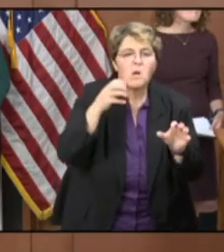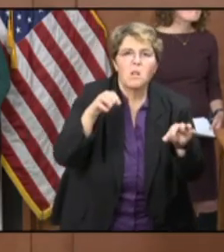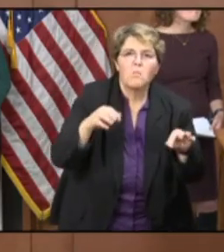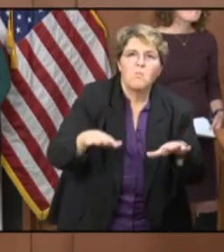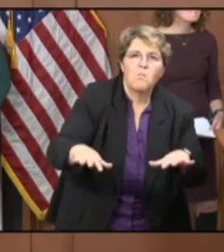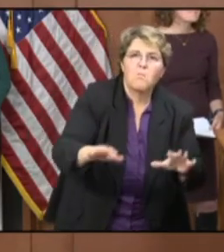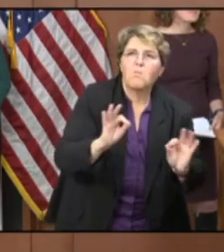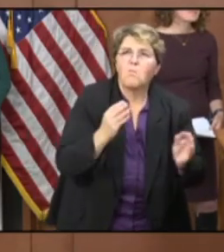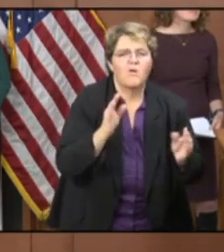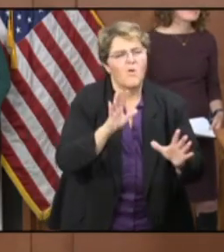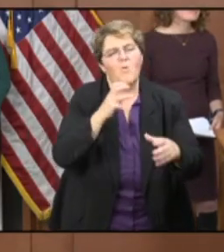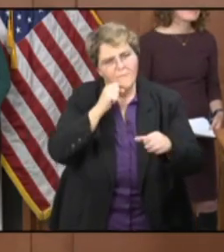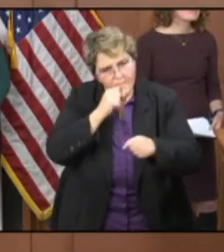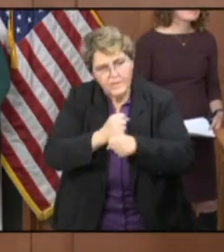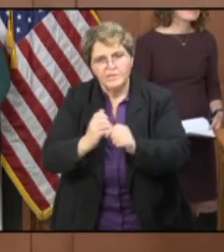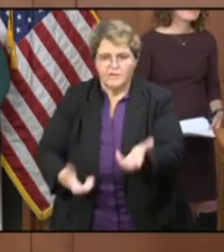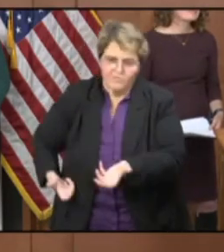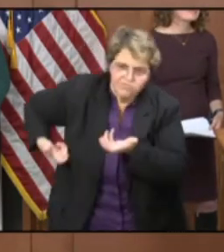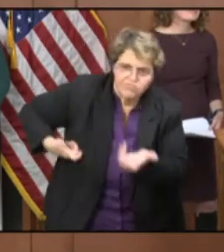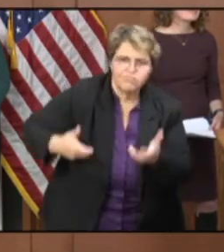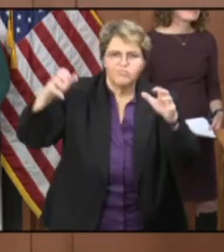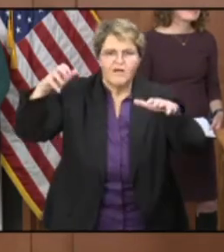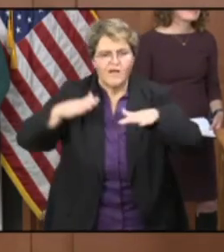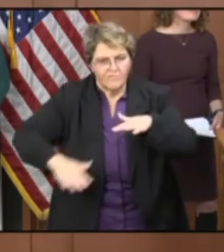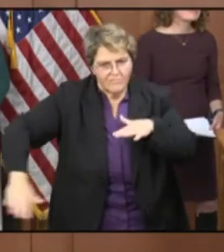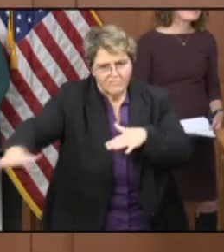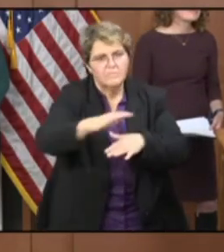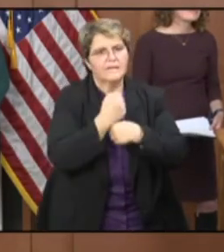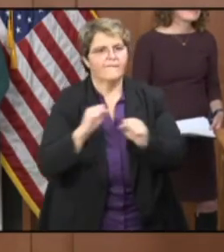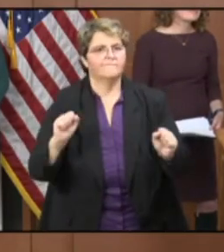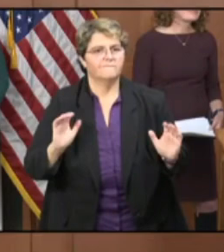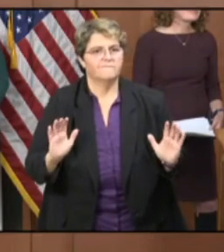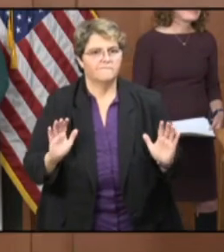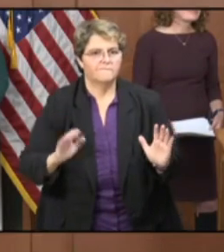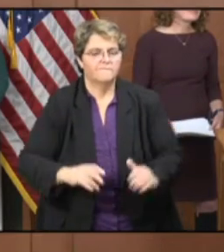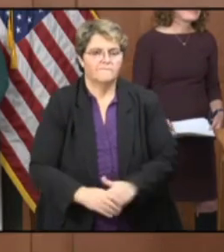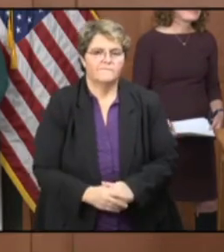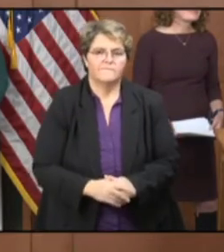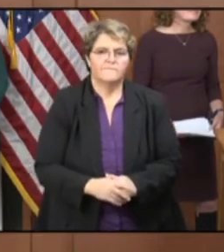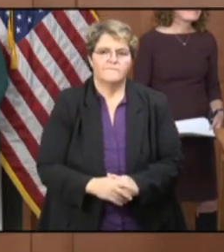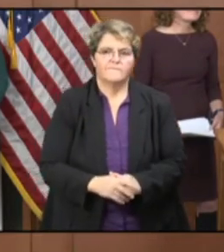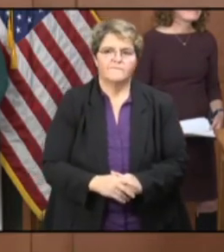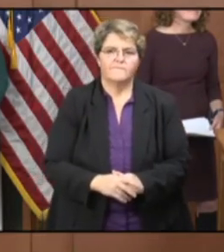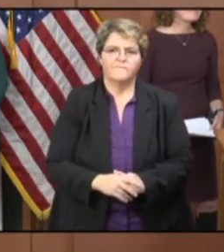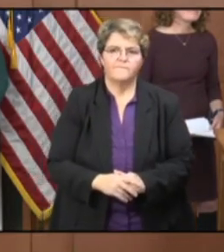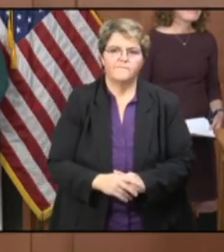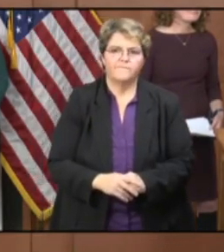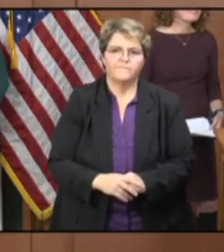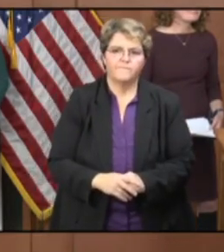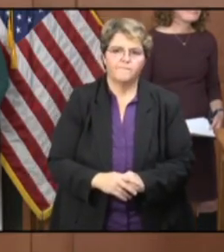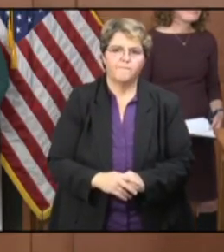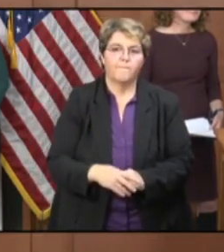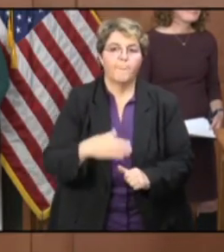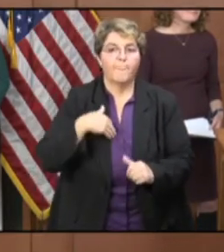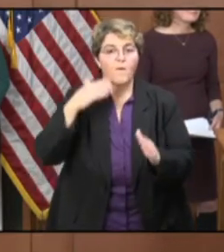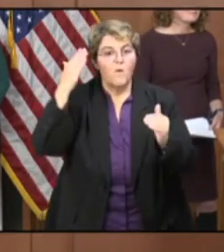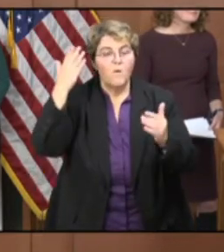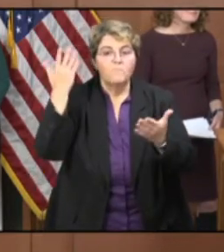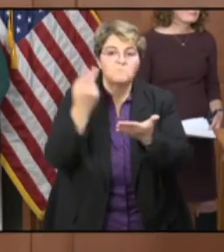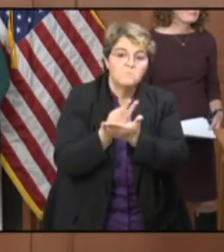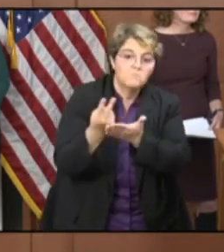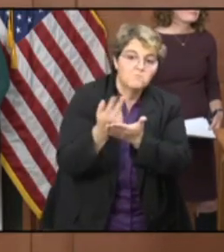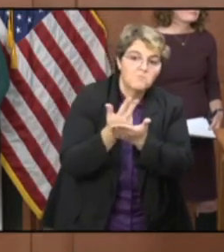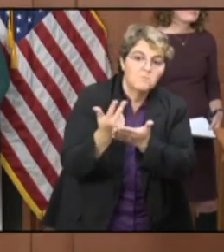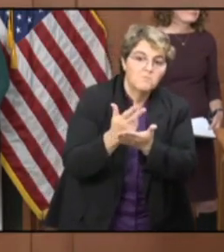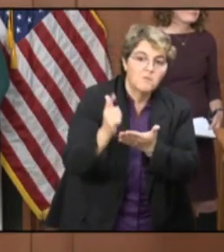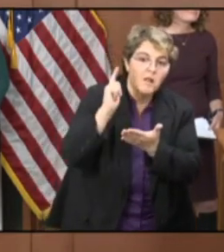what looks like a very flammable last month and the next couple of weeks. So I urge each and every one of you to be careful and do